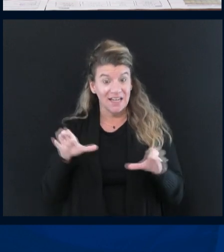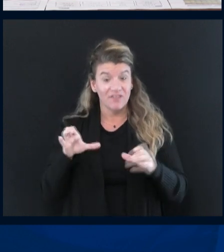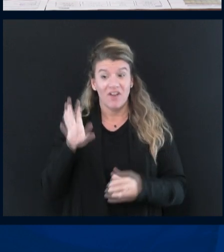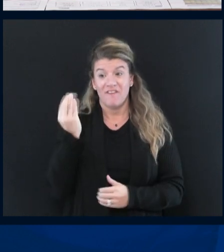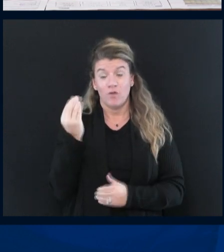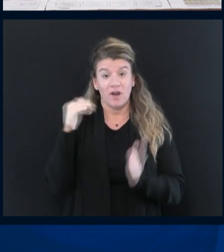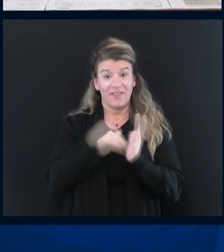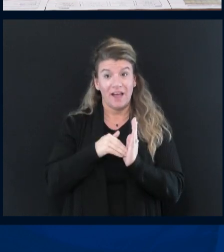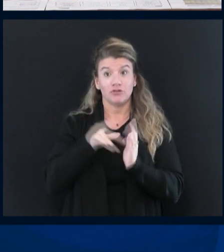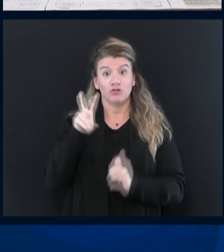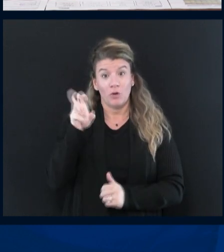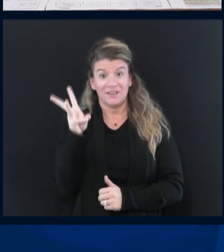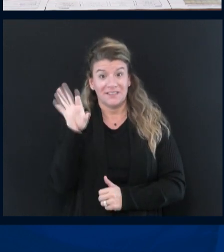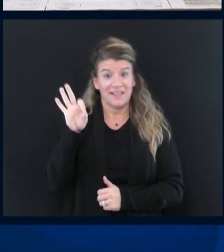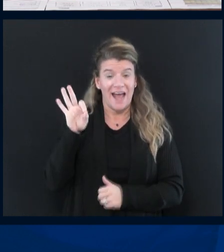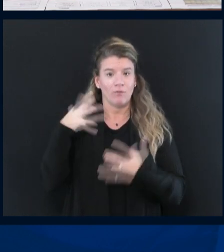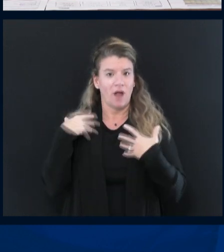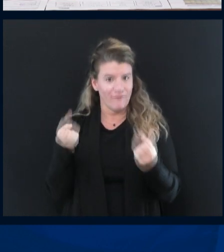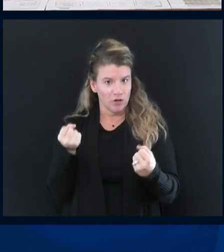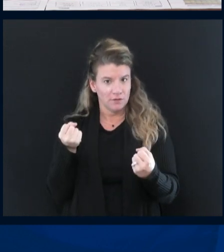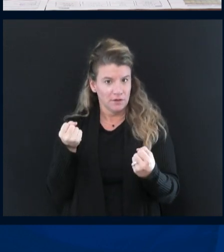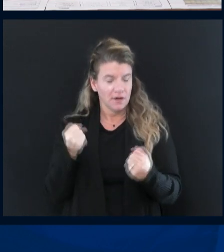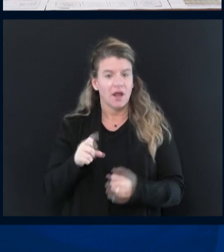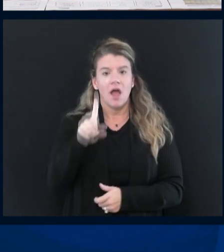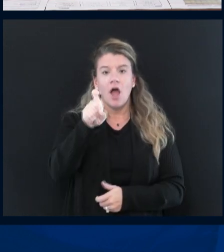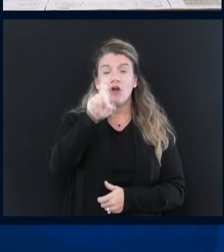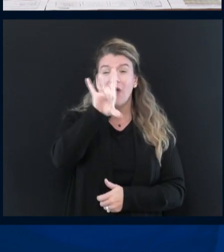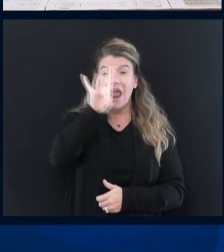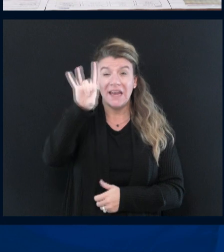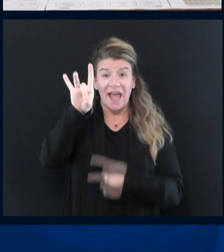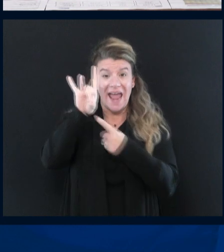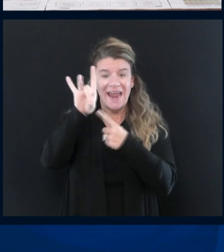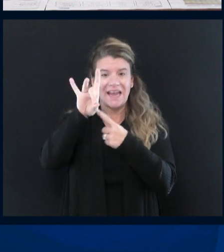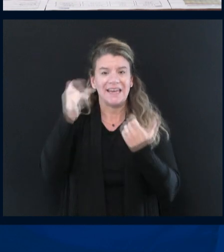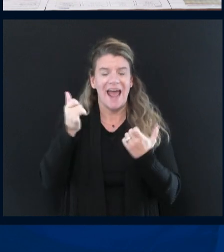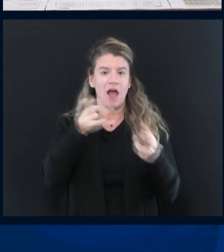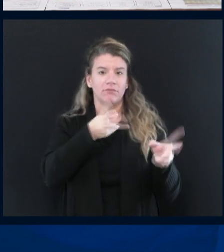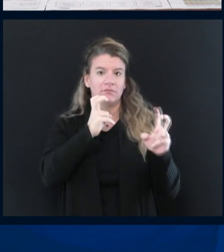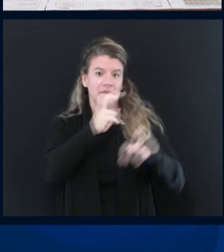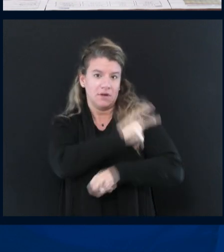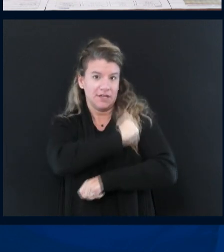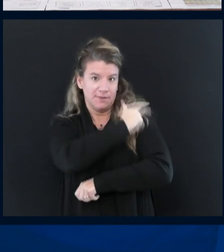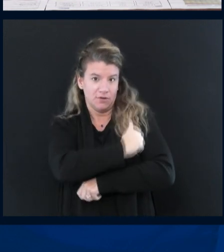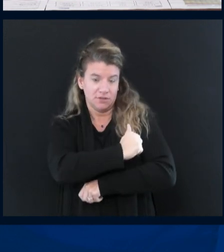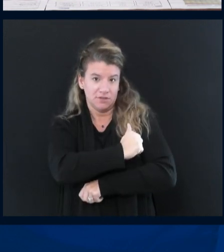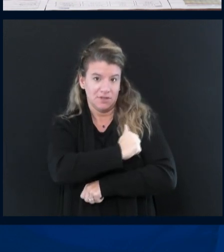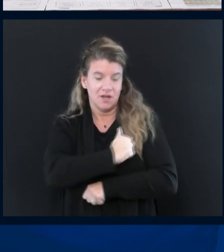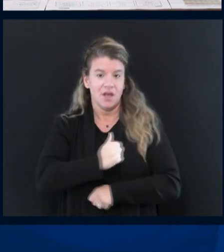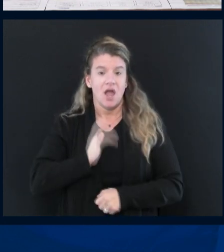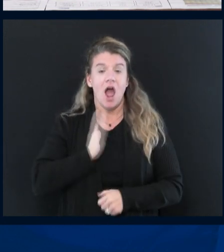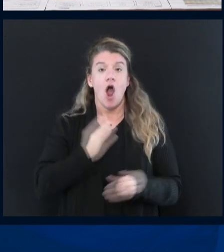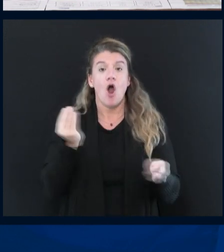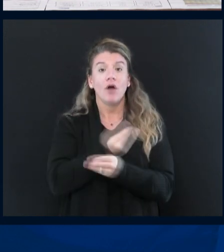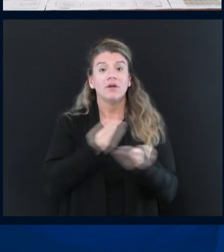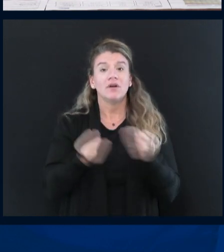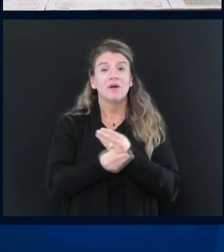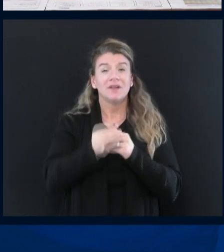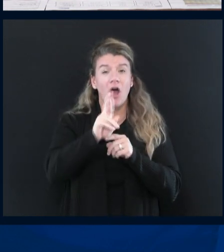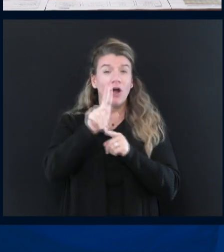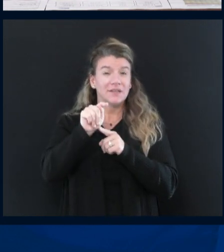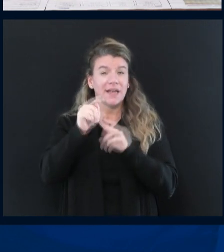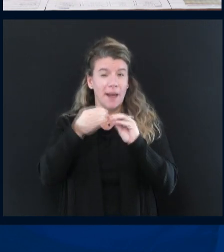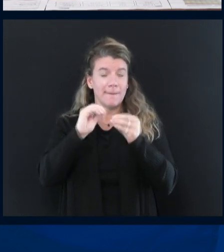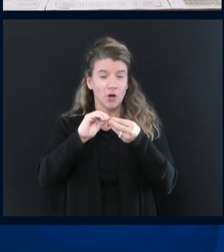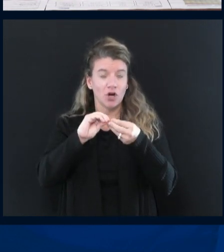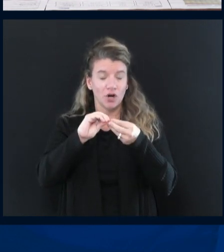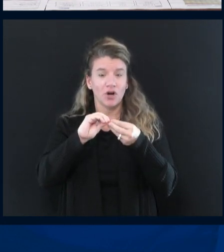14,269 that have recovered. We have 188 people that are hospitalized. Our reproduction number,